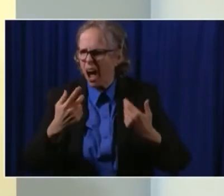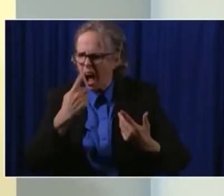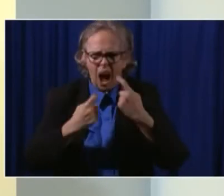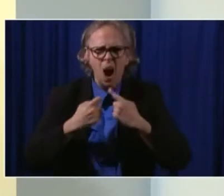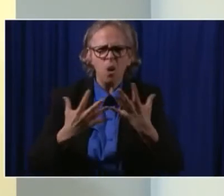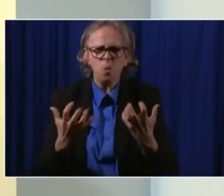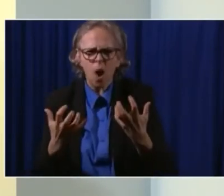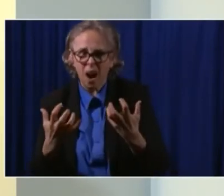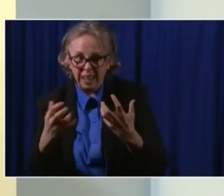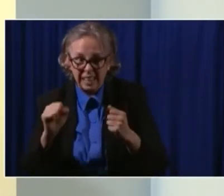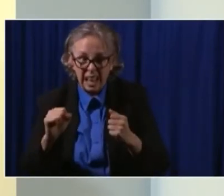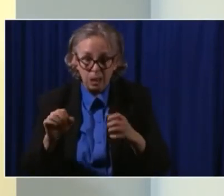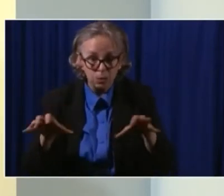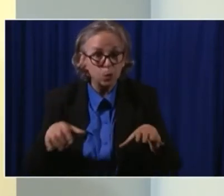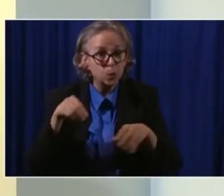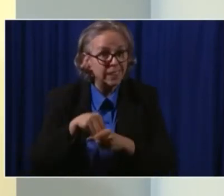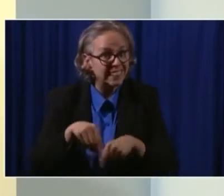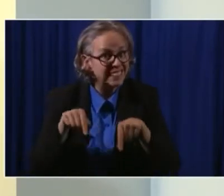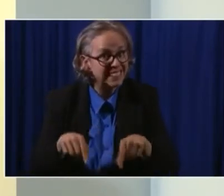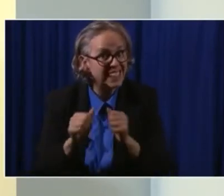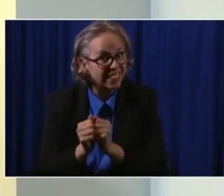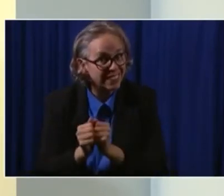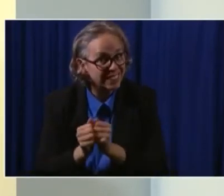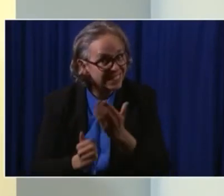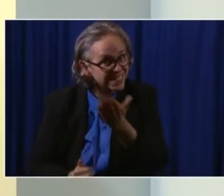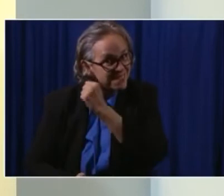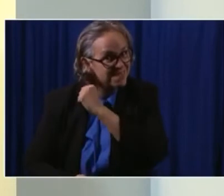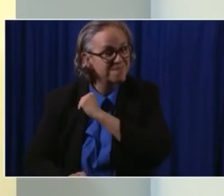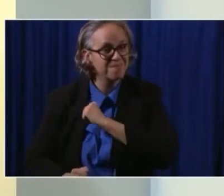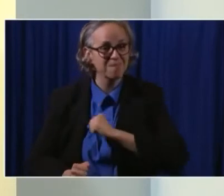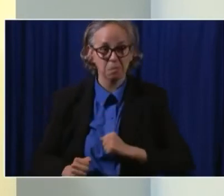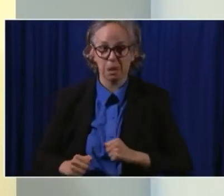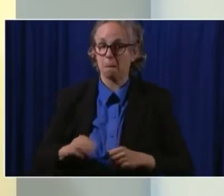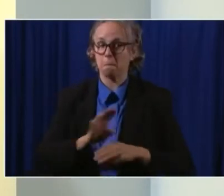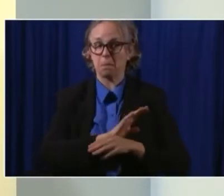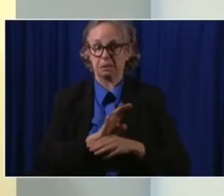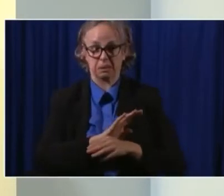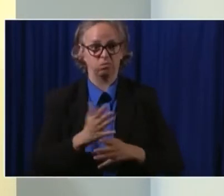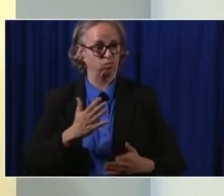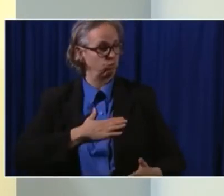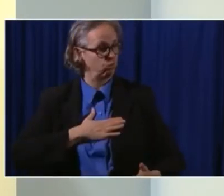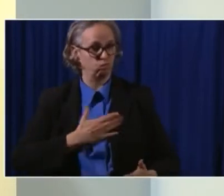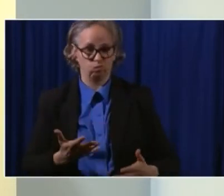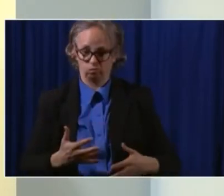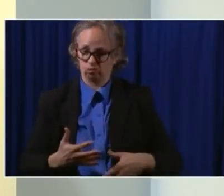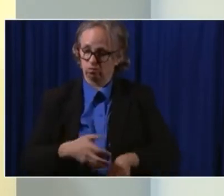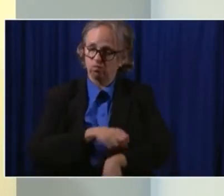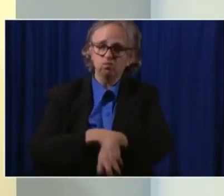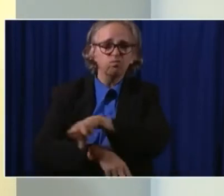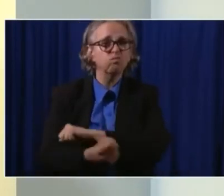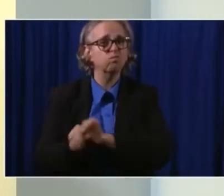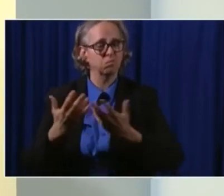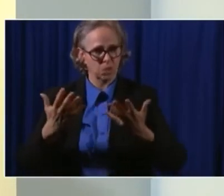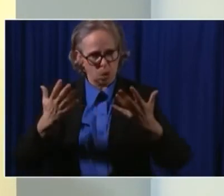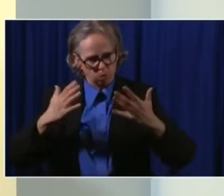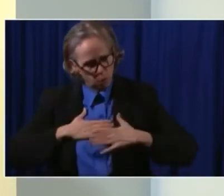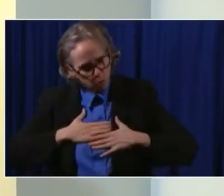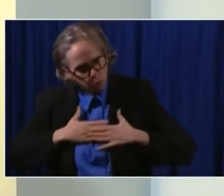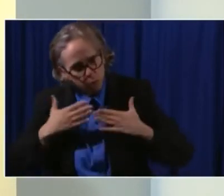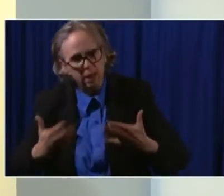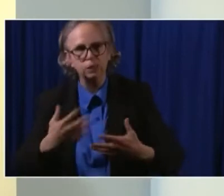Businesses around the state are stepping up and doing their part with the masks campaigns and with creating a safe environment.